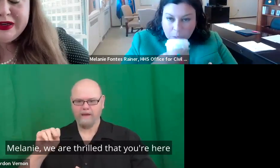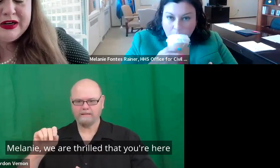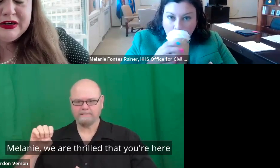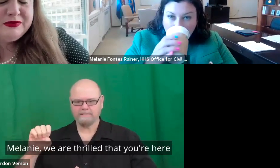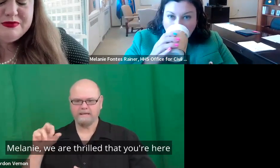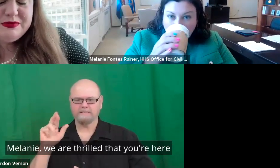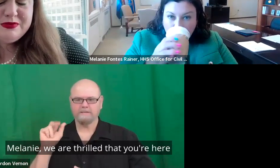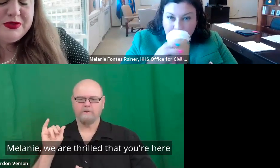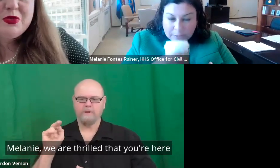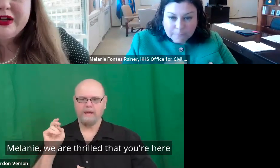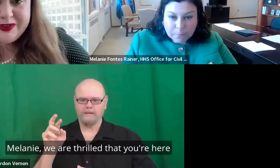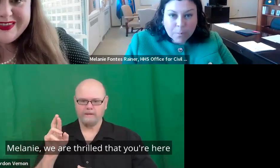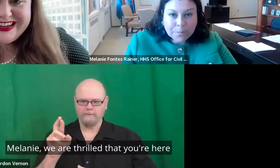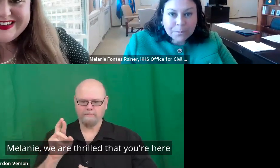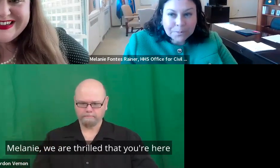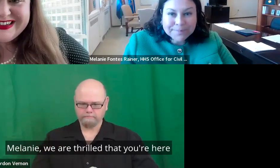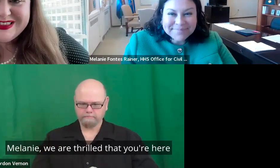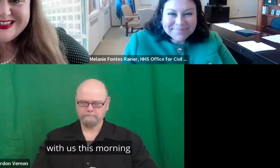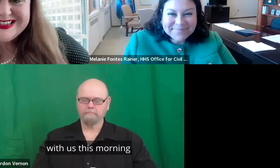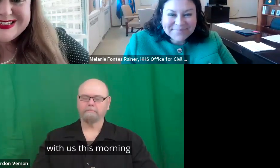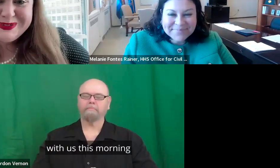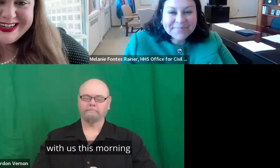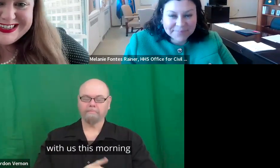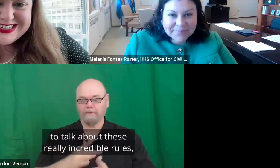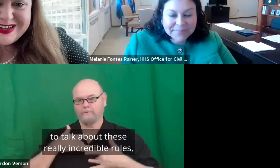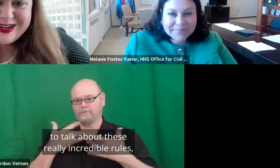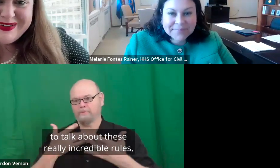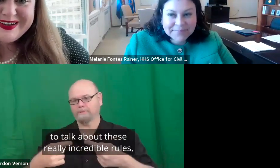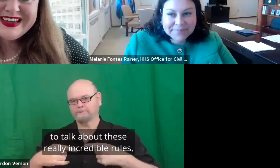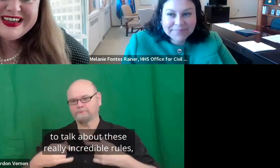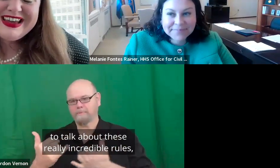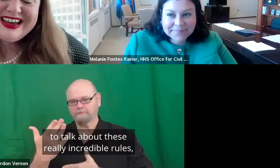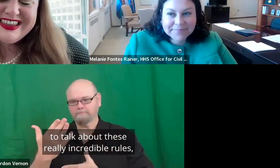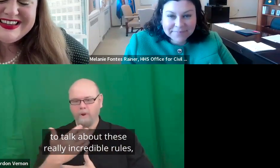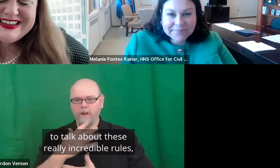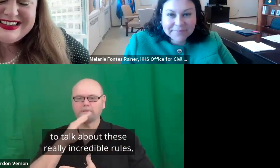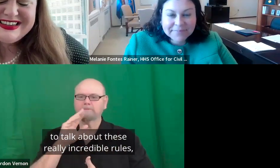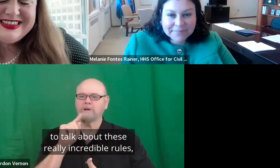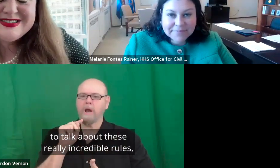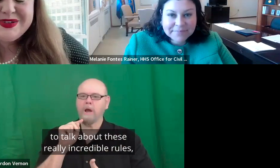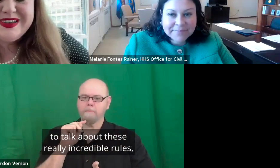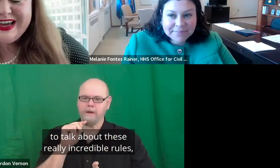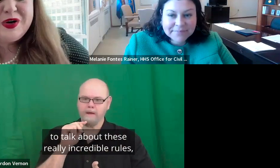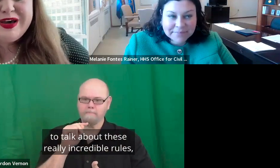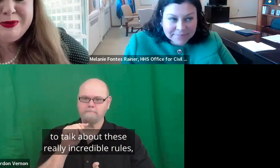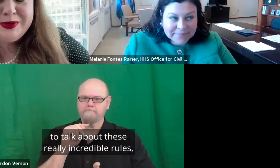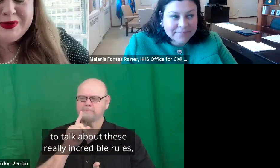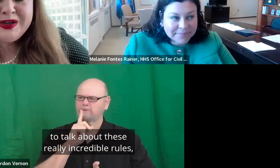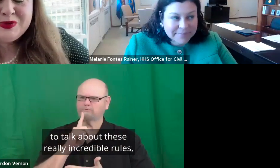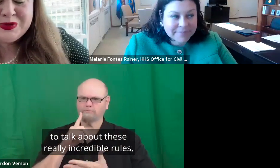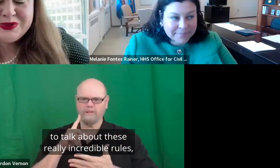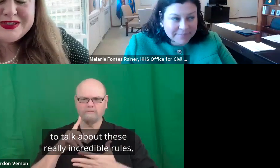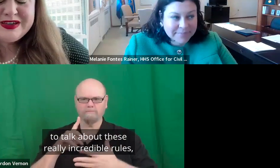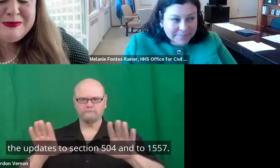Melanie, we are thrilled that you're here with us this morning to talk about these really